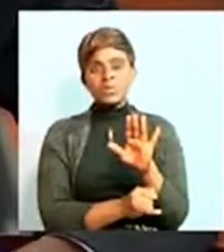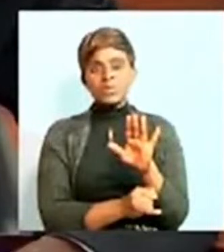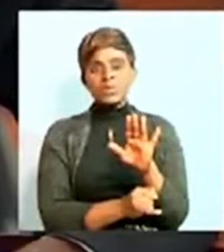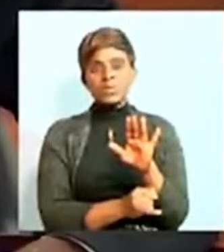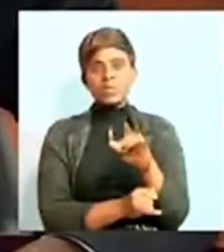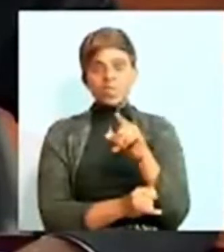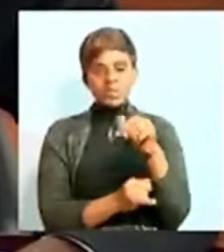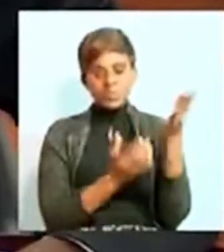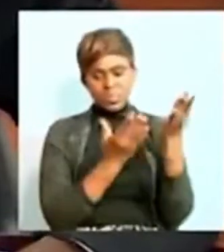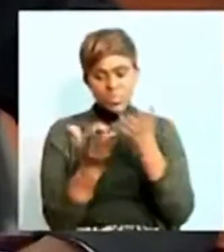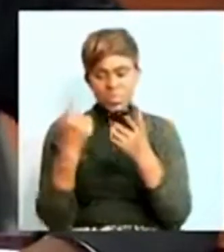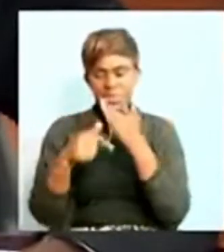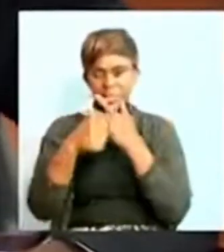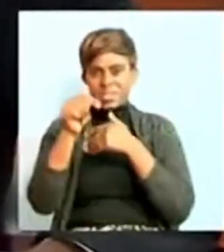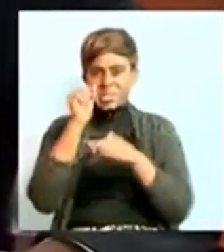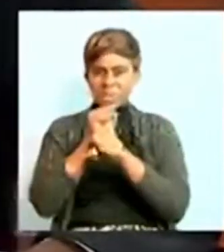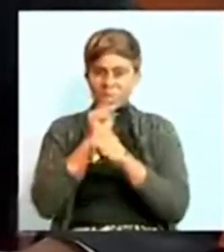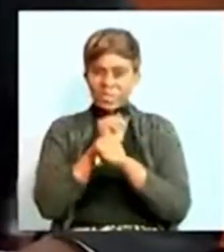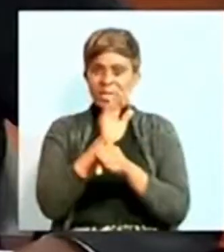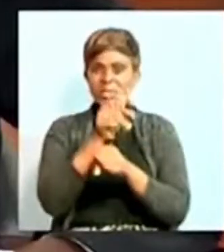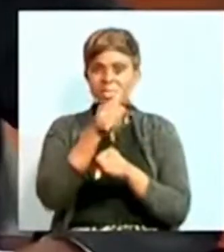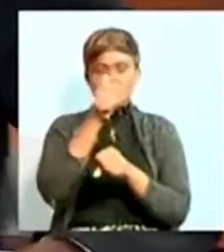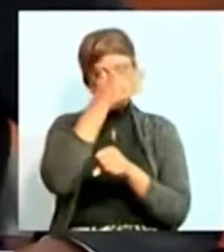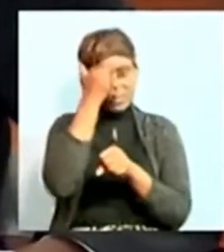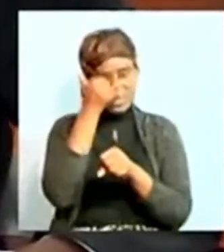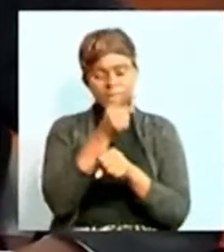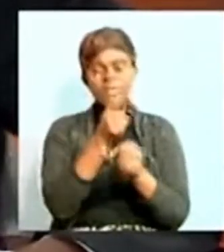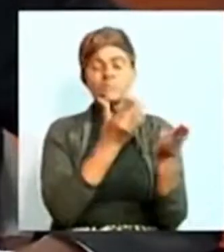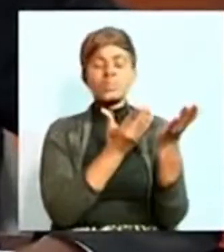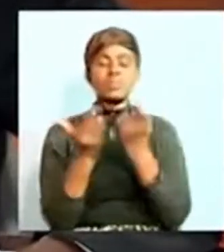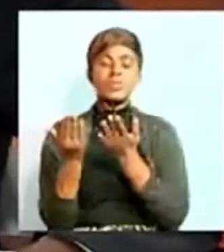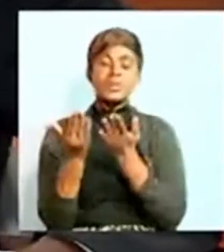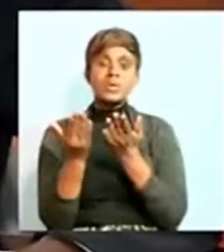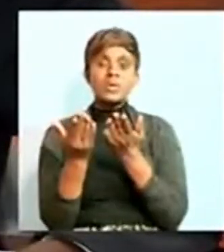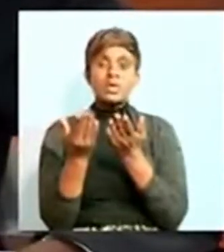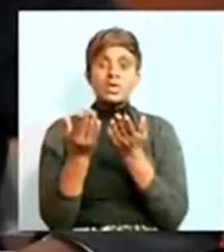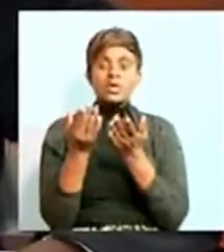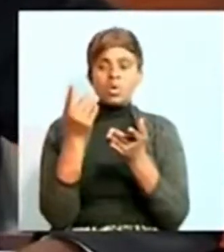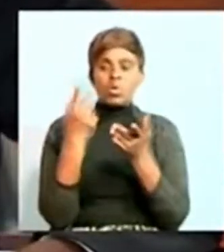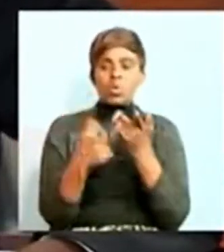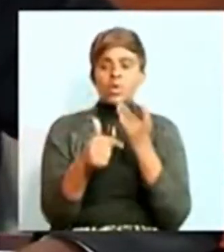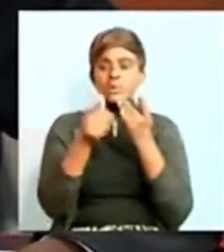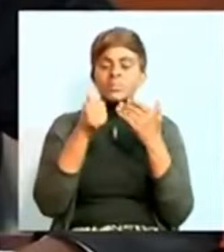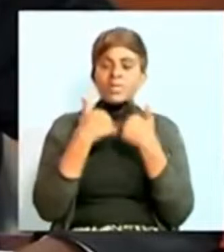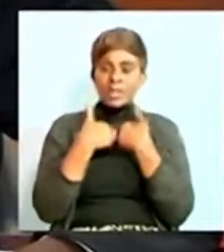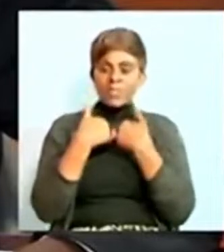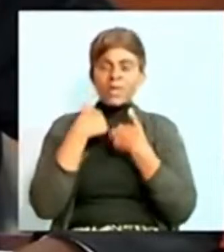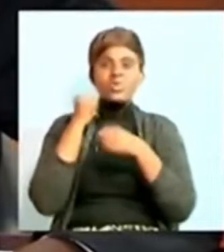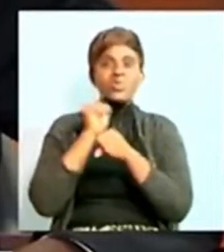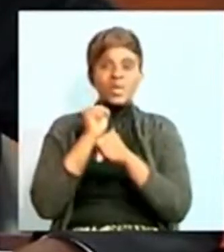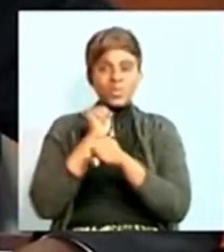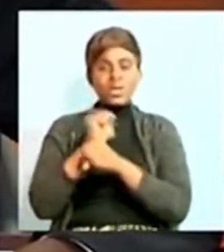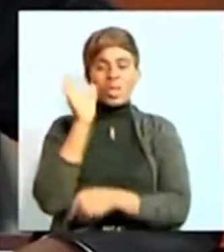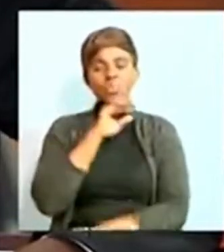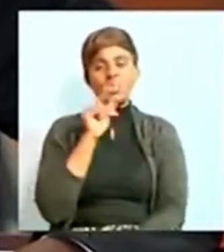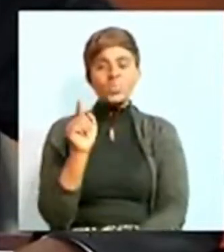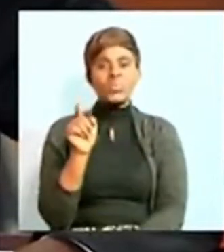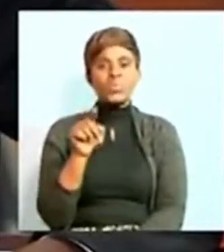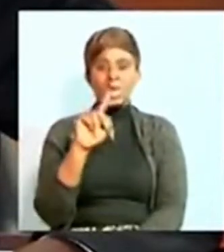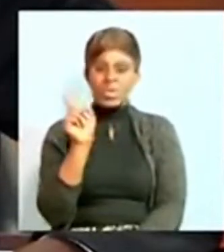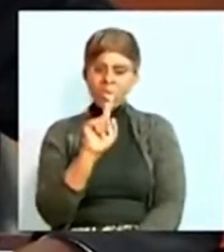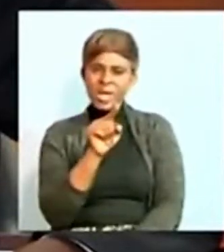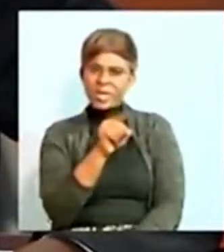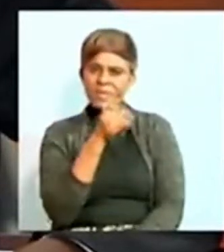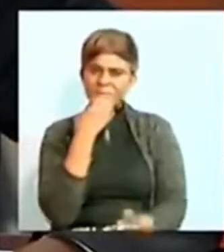You bring what you are working on, you forget to bring what you have worked on. Where